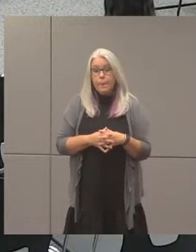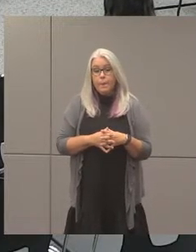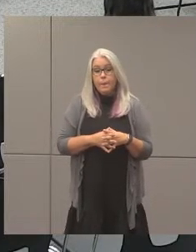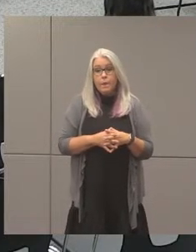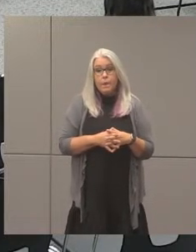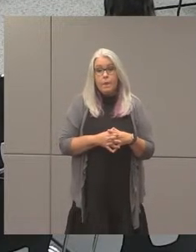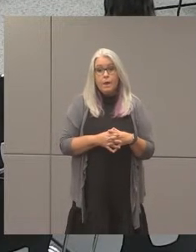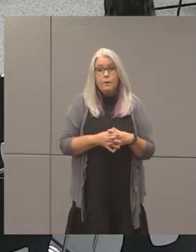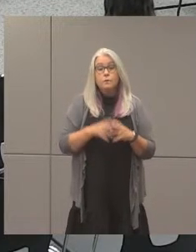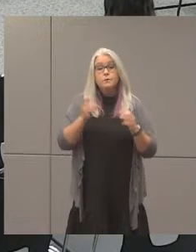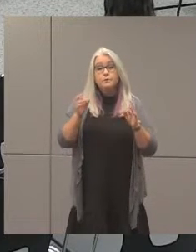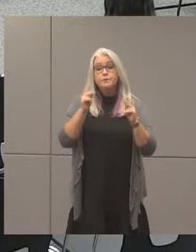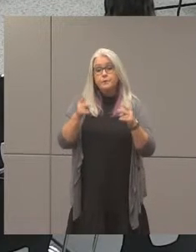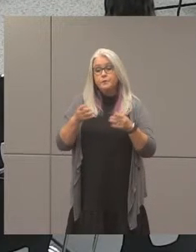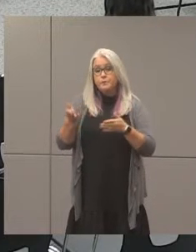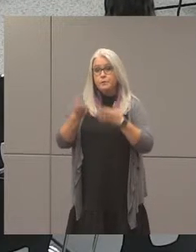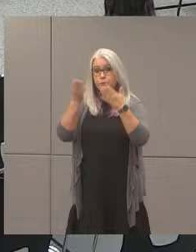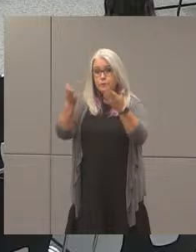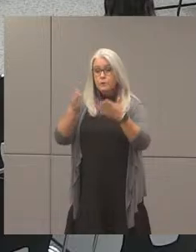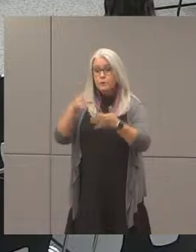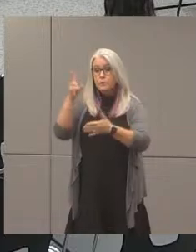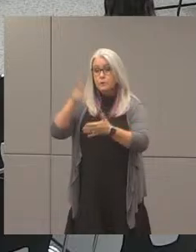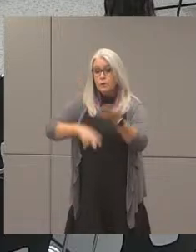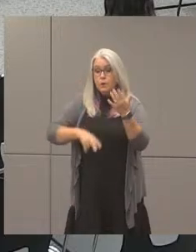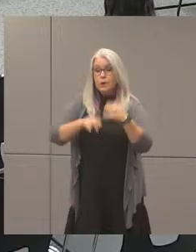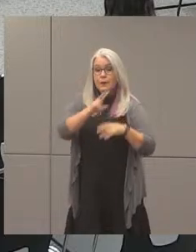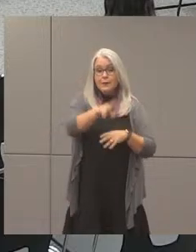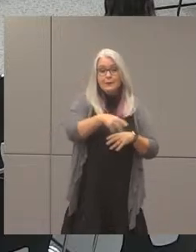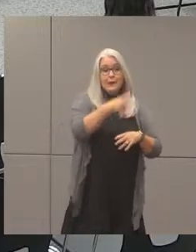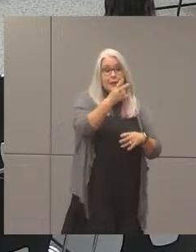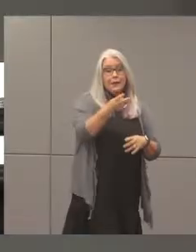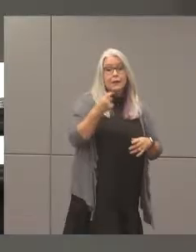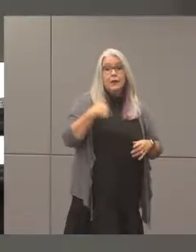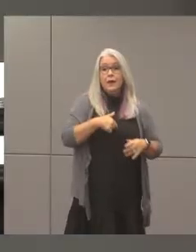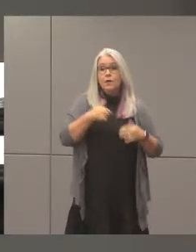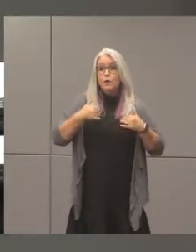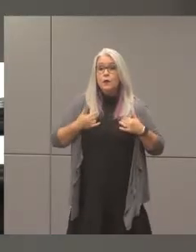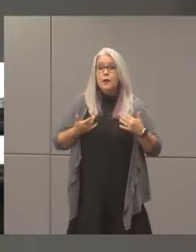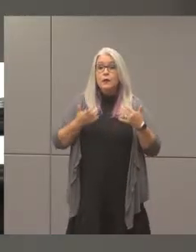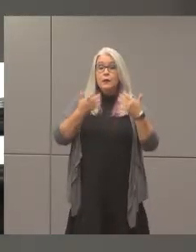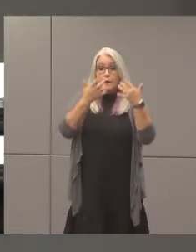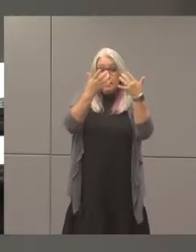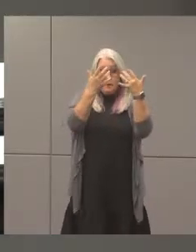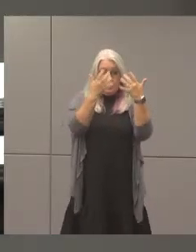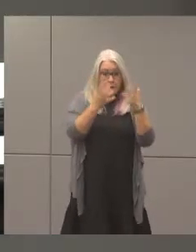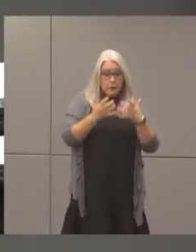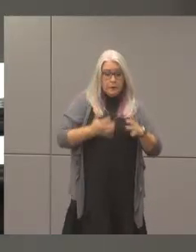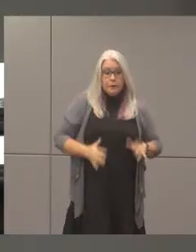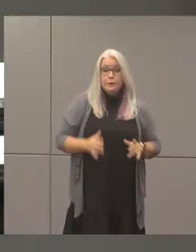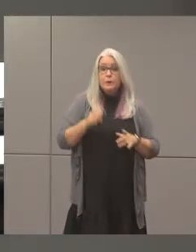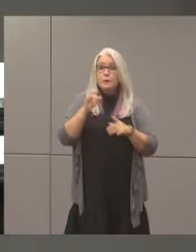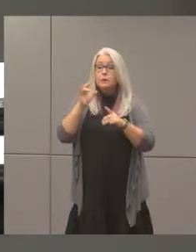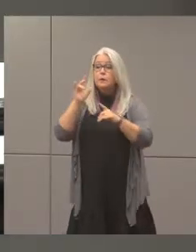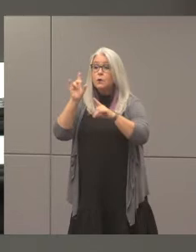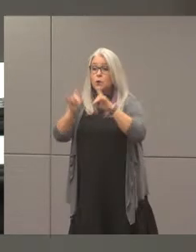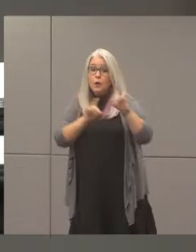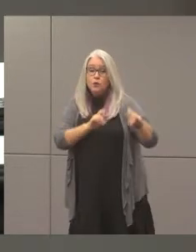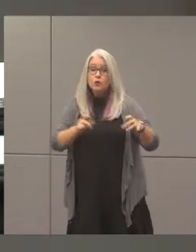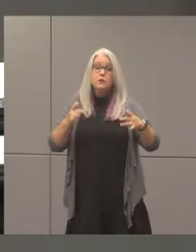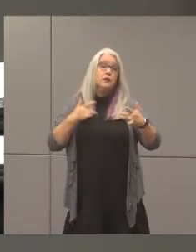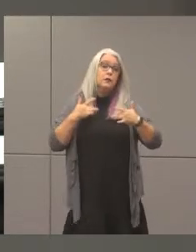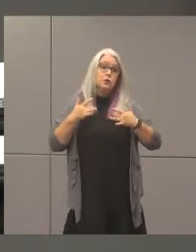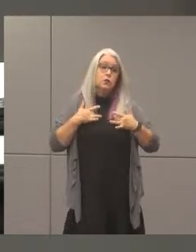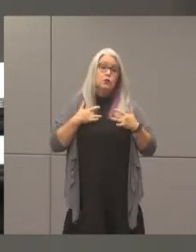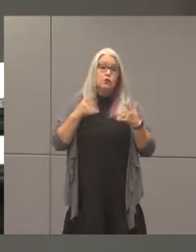Okay, the motion's been read, seconded. Have we completed all the debate, questions, concerns from everybody at this time?